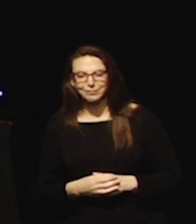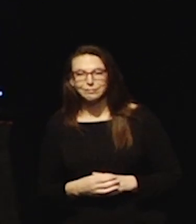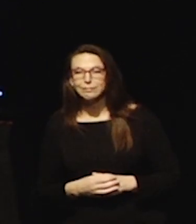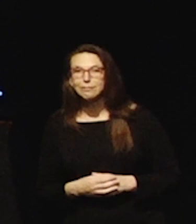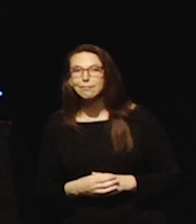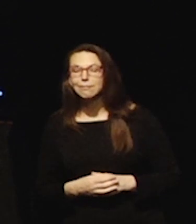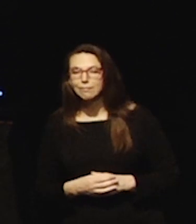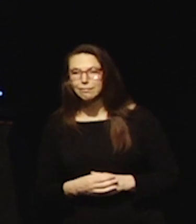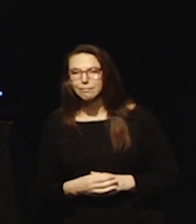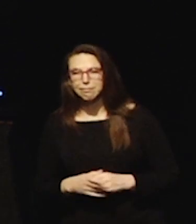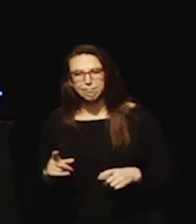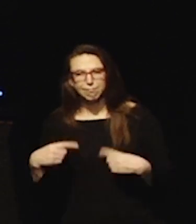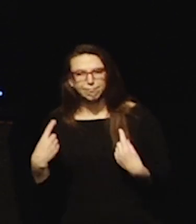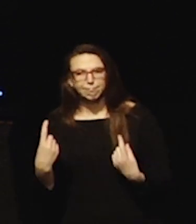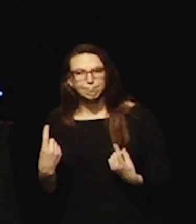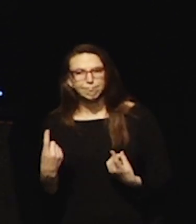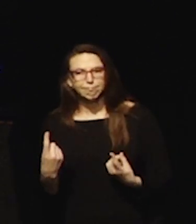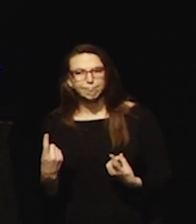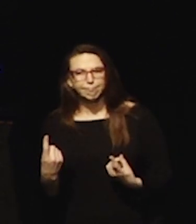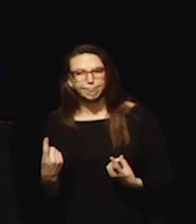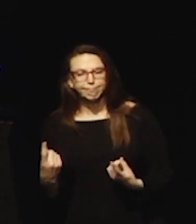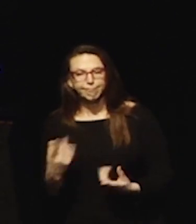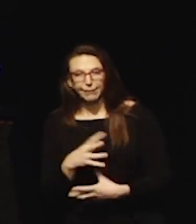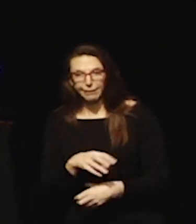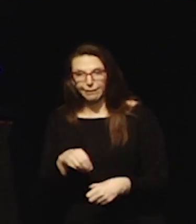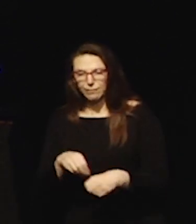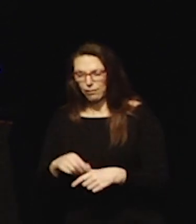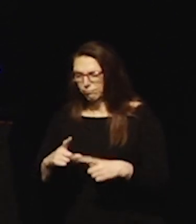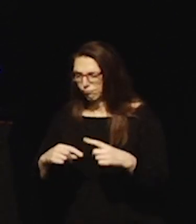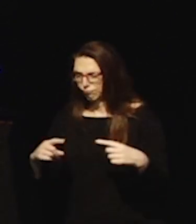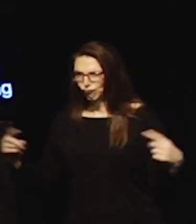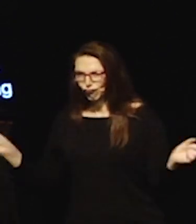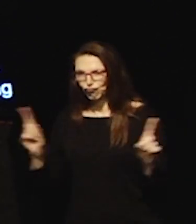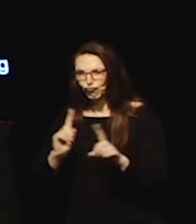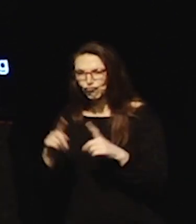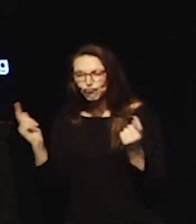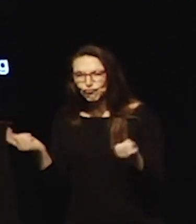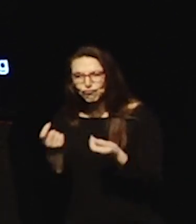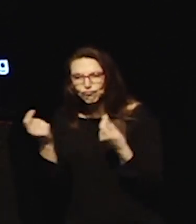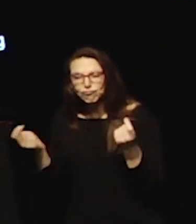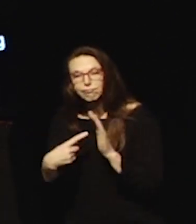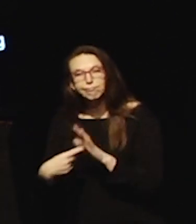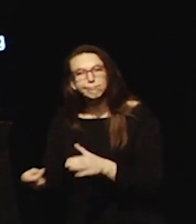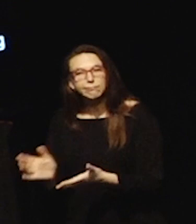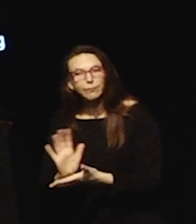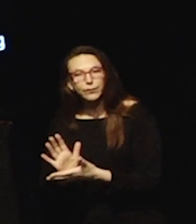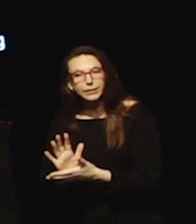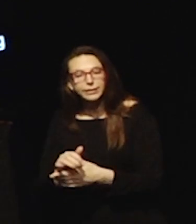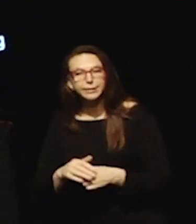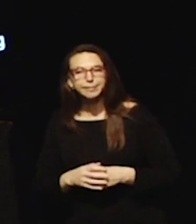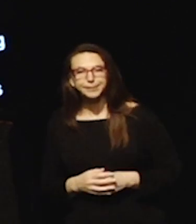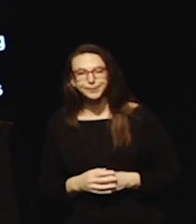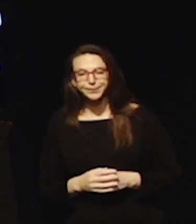We've been going and being involved in a variety of film festivals and been showing the film.